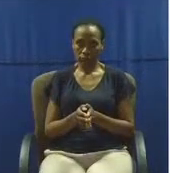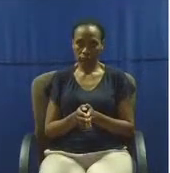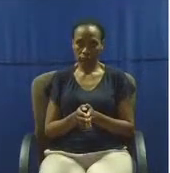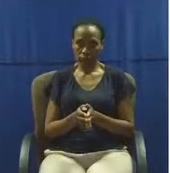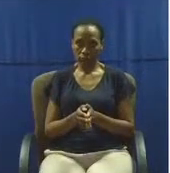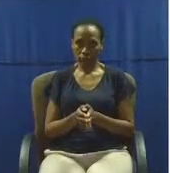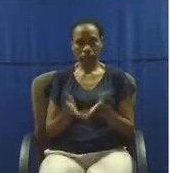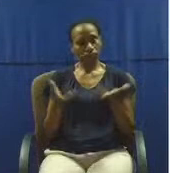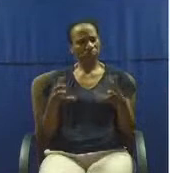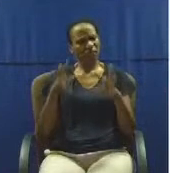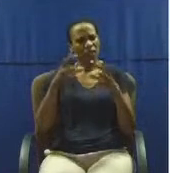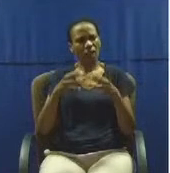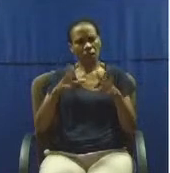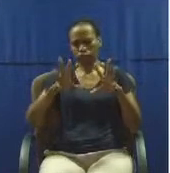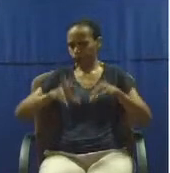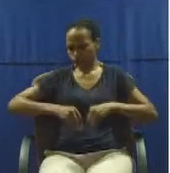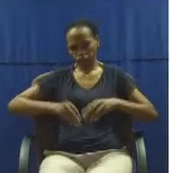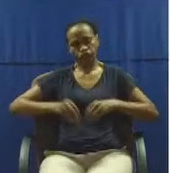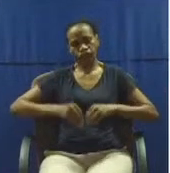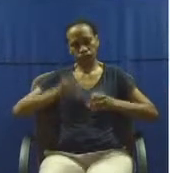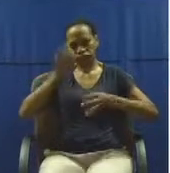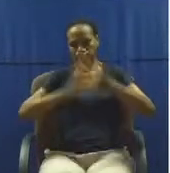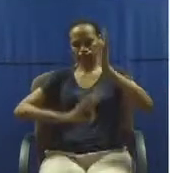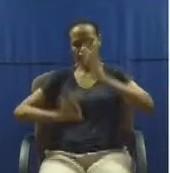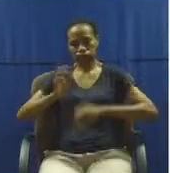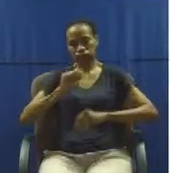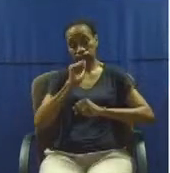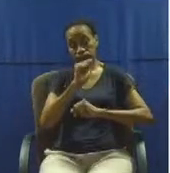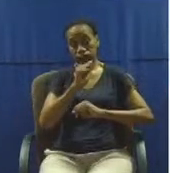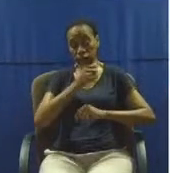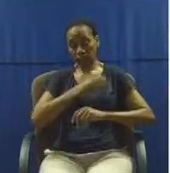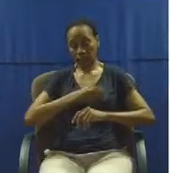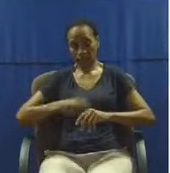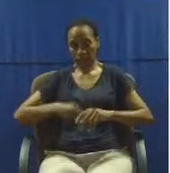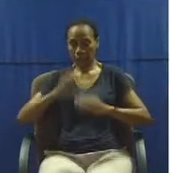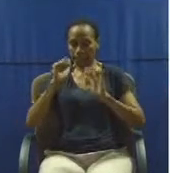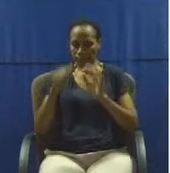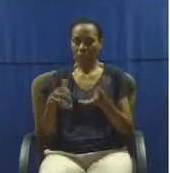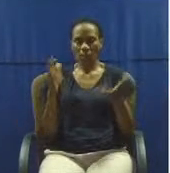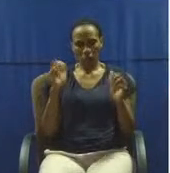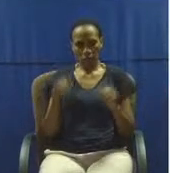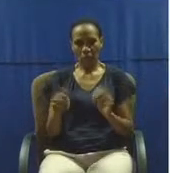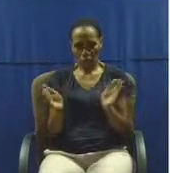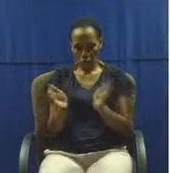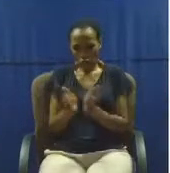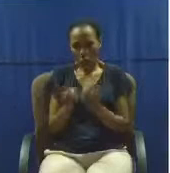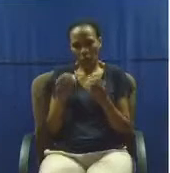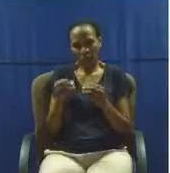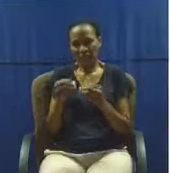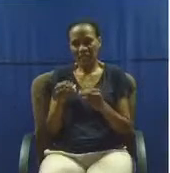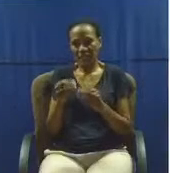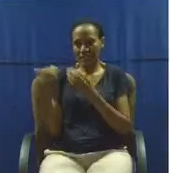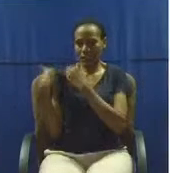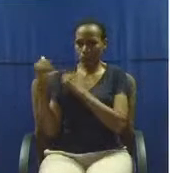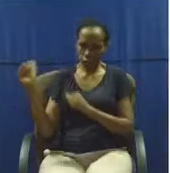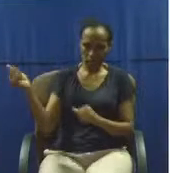His Excellency, the President, outlined. Indeed, small business is everybody's business.